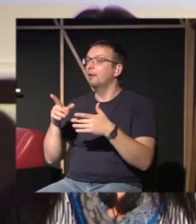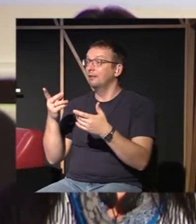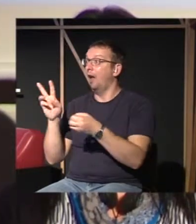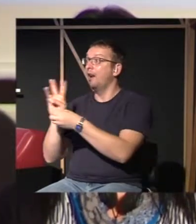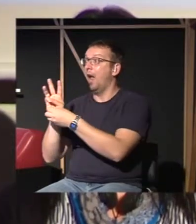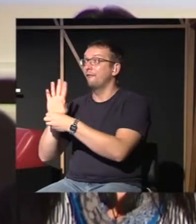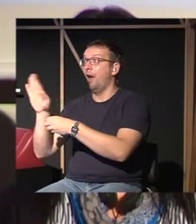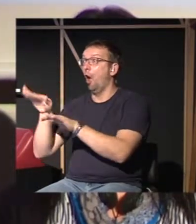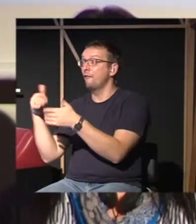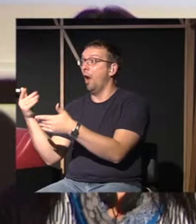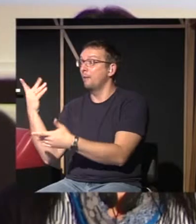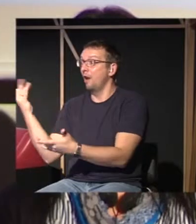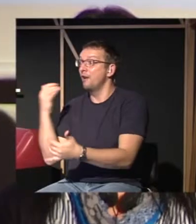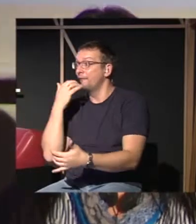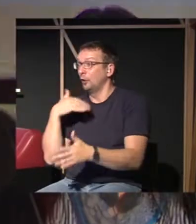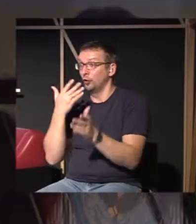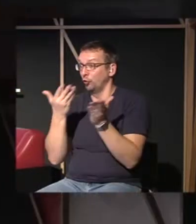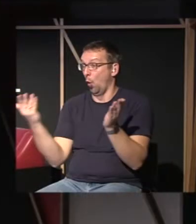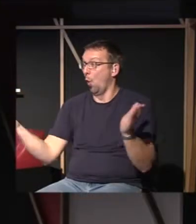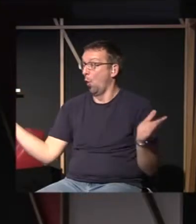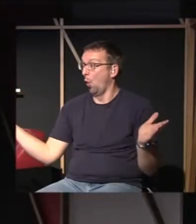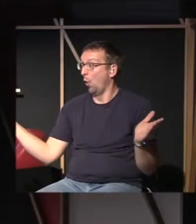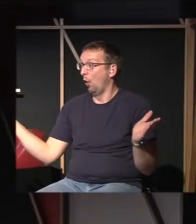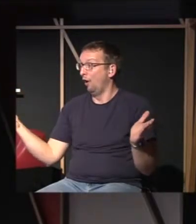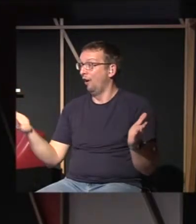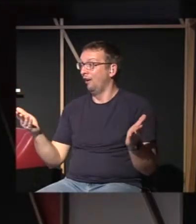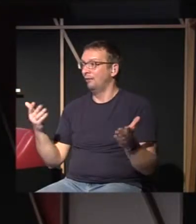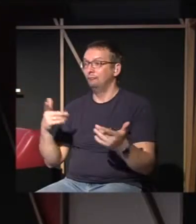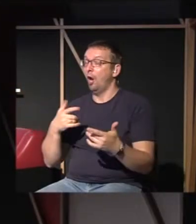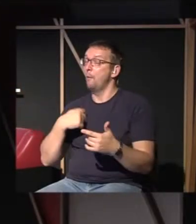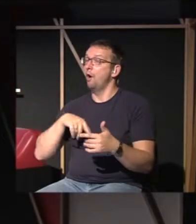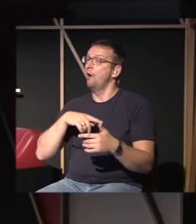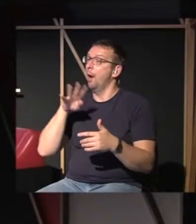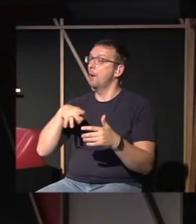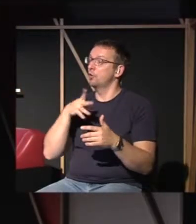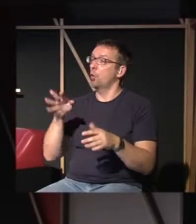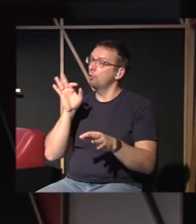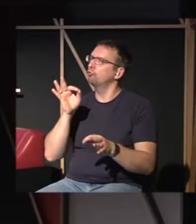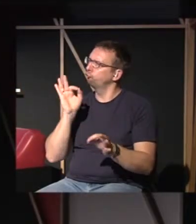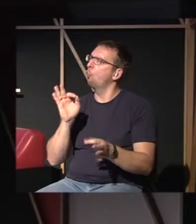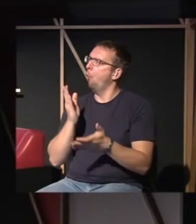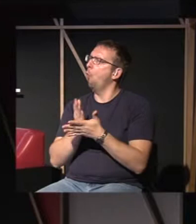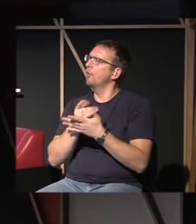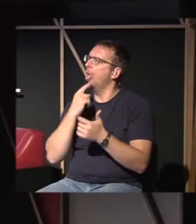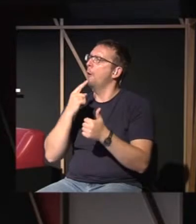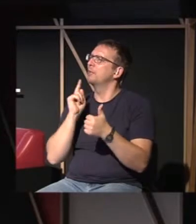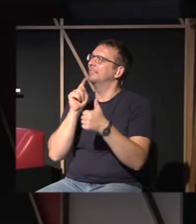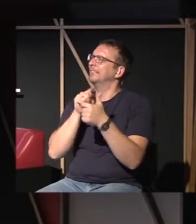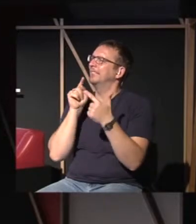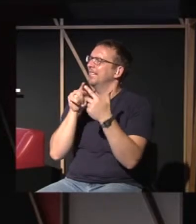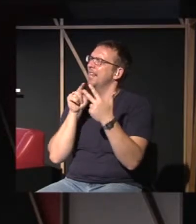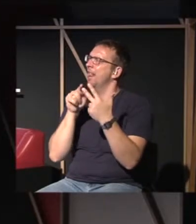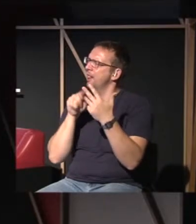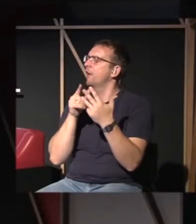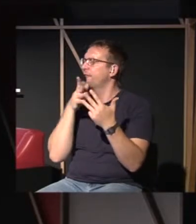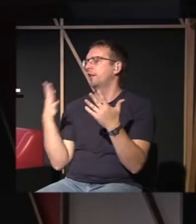Yes. Brilliant, thank you very much. Turning now to Beverly, you're the Disability Access Officer and also the Supporter Liaison Officer